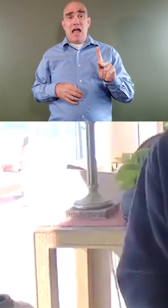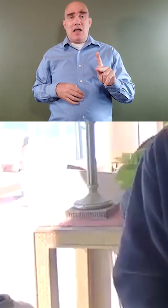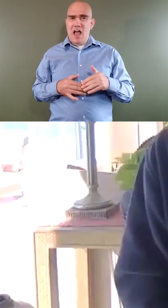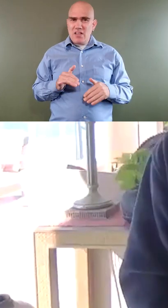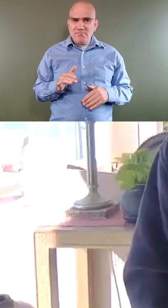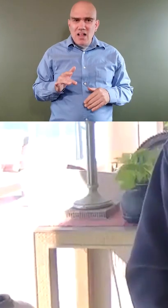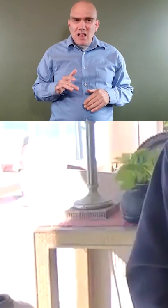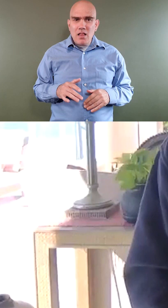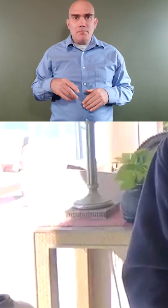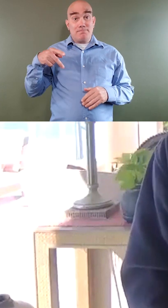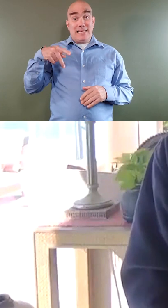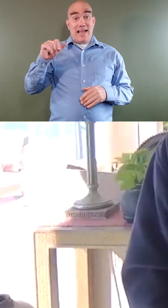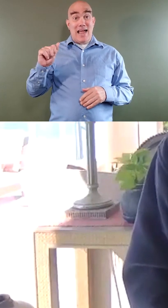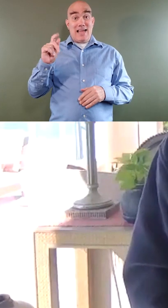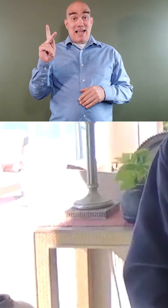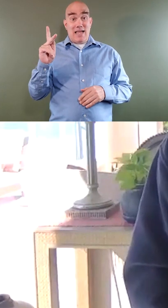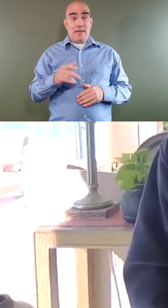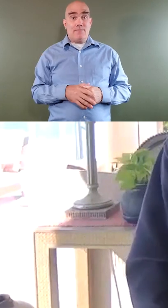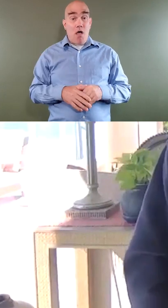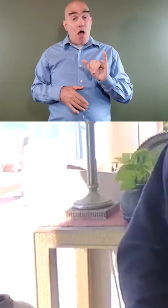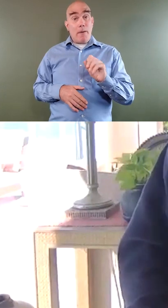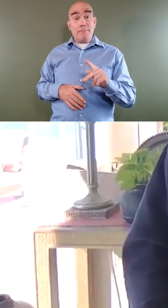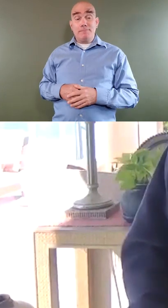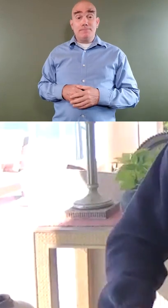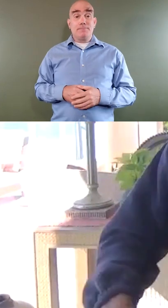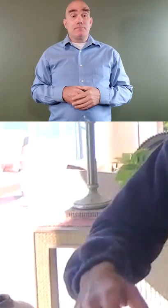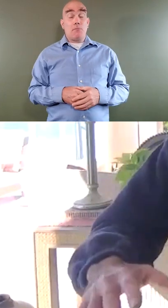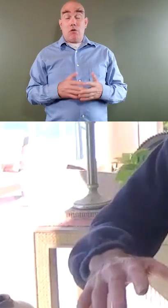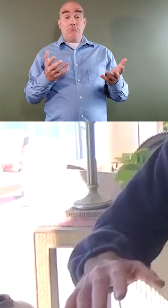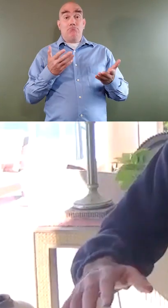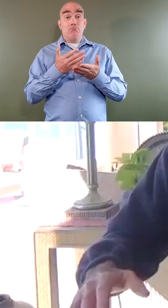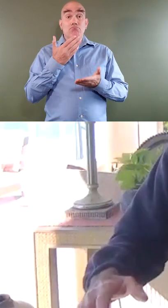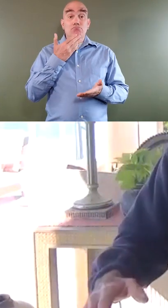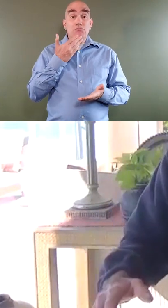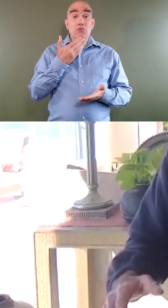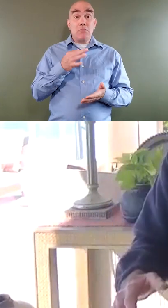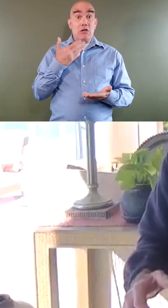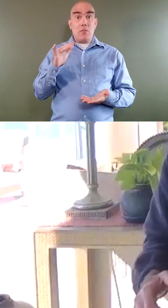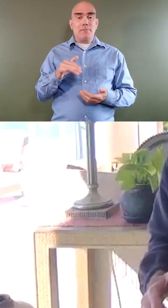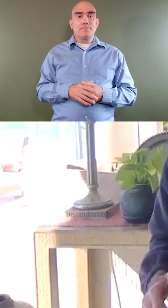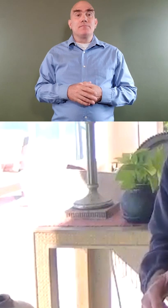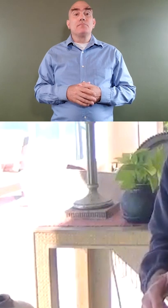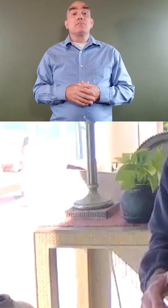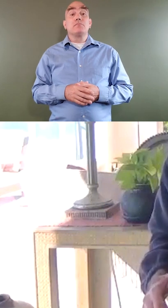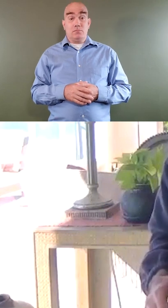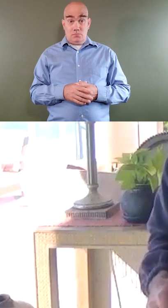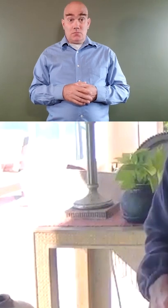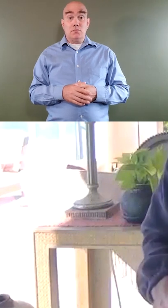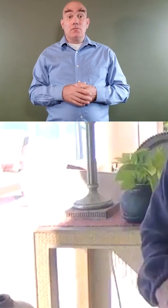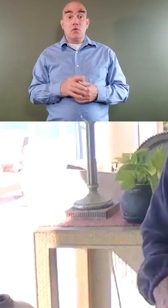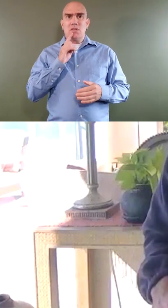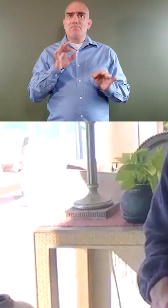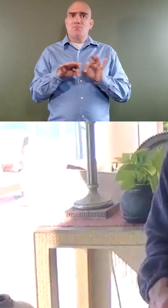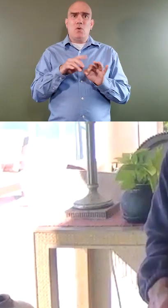spelled? PAK. Oh, okay. All right. Well, thanks. I didn't know that.